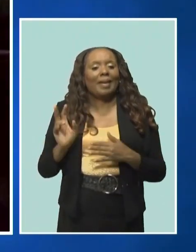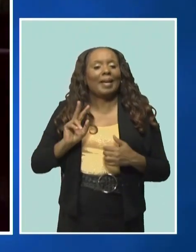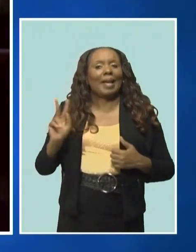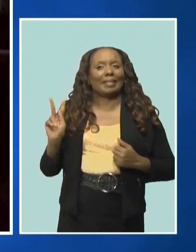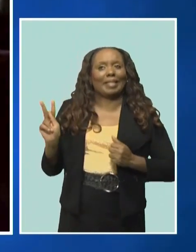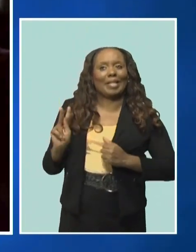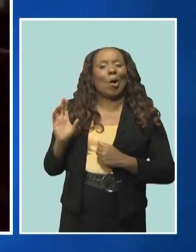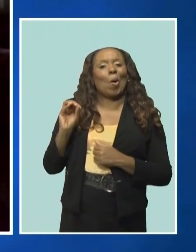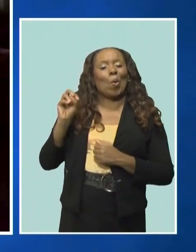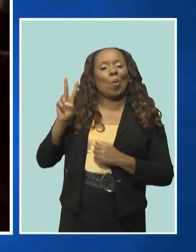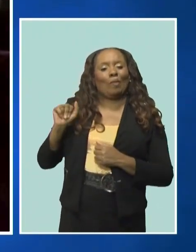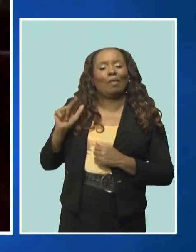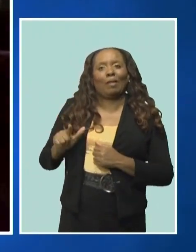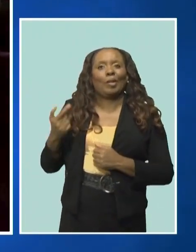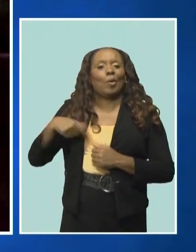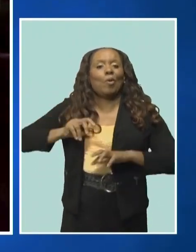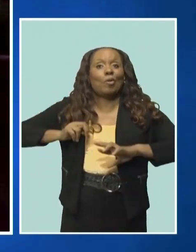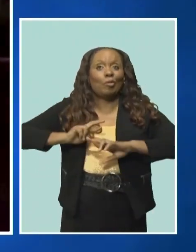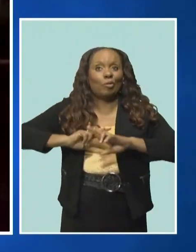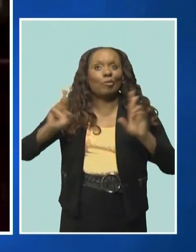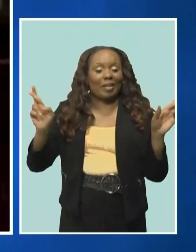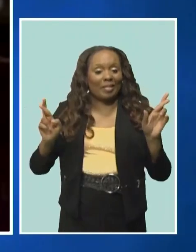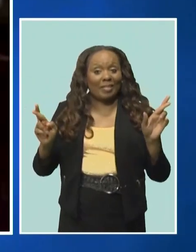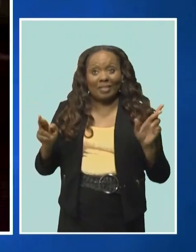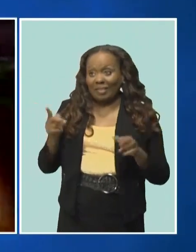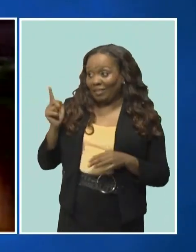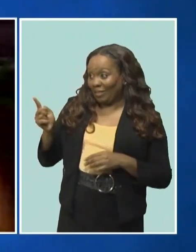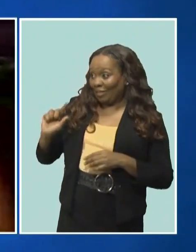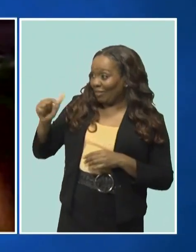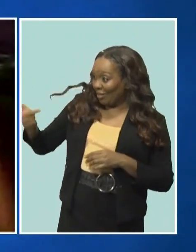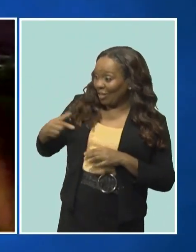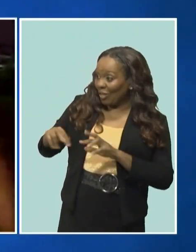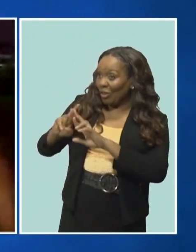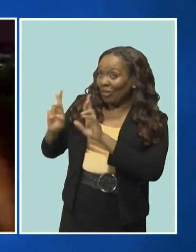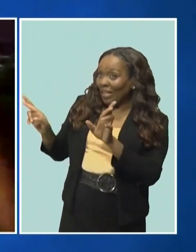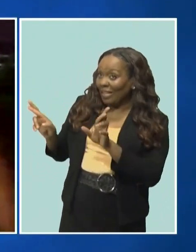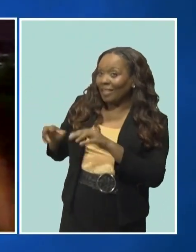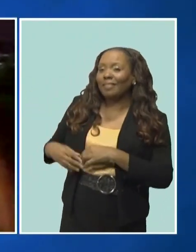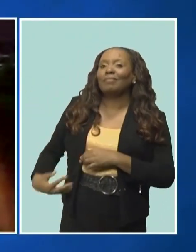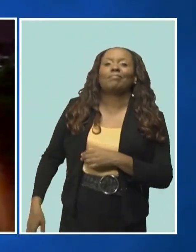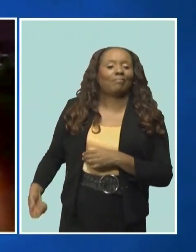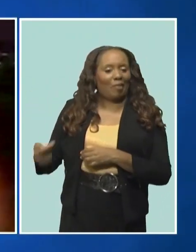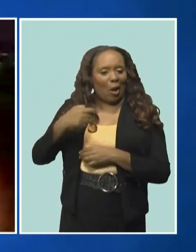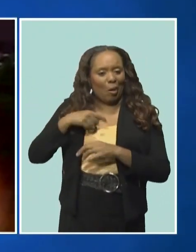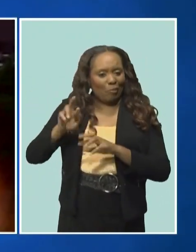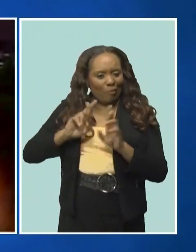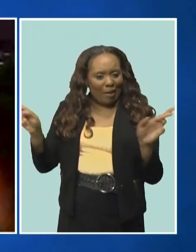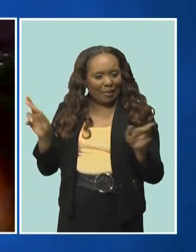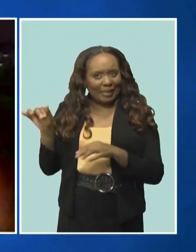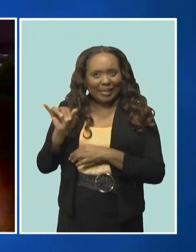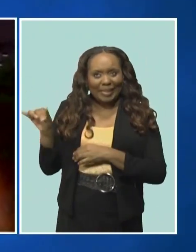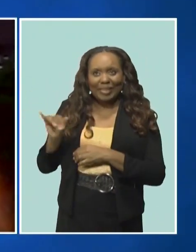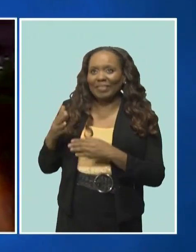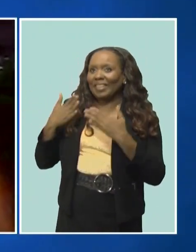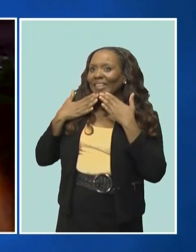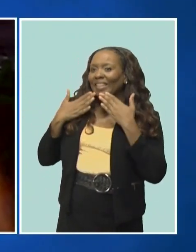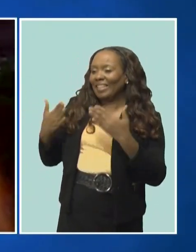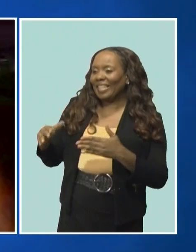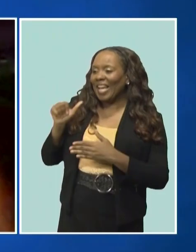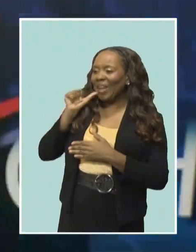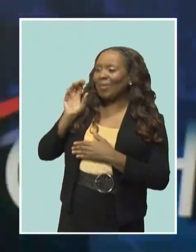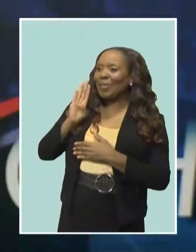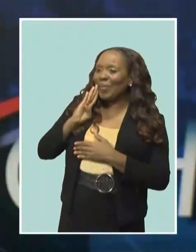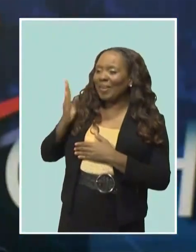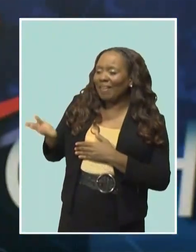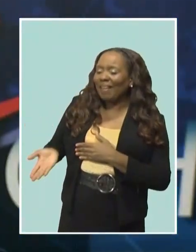Kensington Oval. We are ready. Pearson, are you? As ready as you are. Thank you, Anne-Marie Burt, for reporting there from Kensington